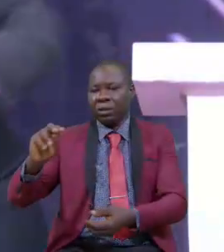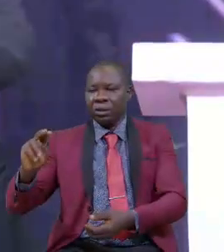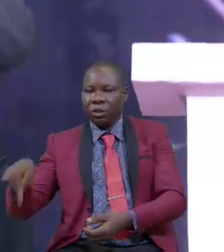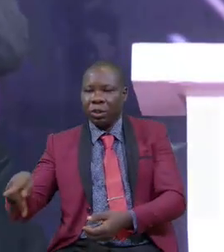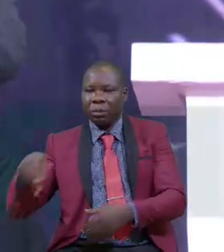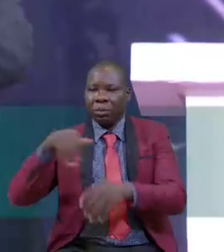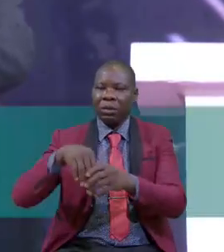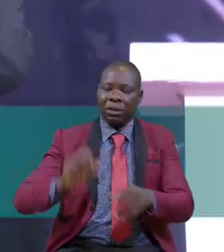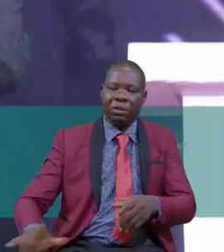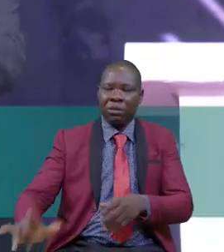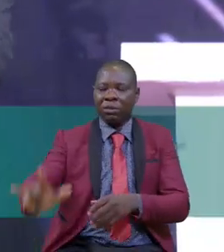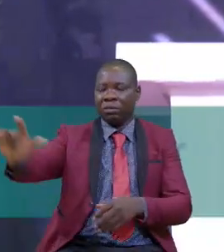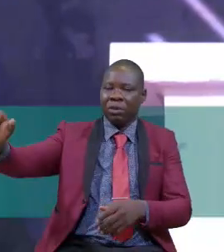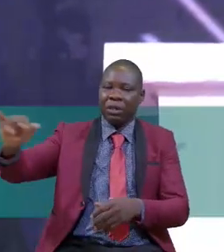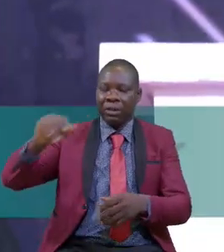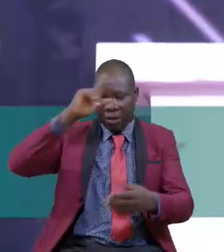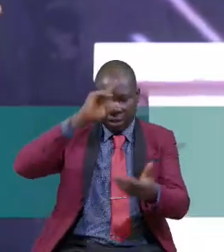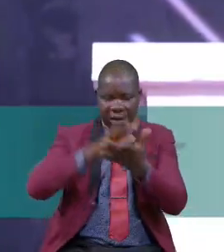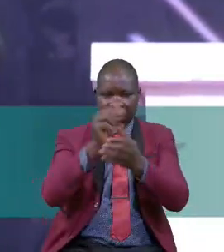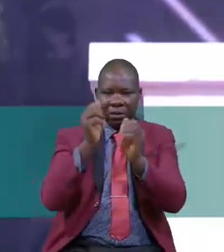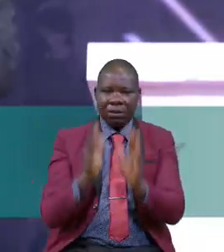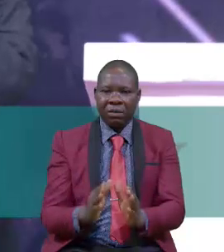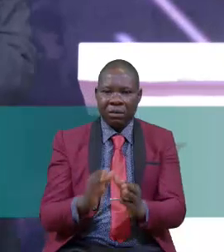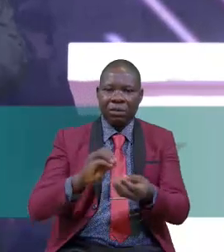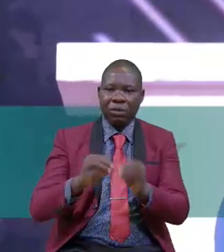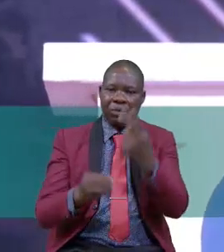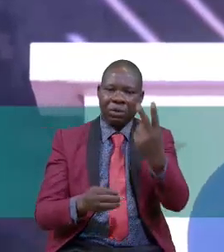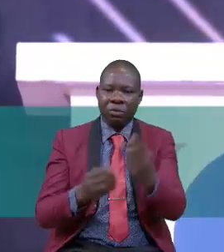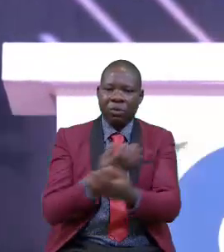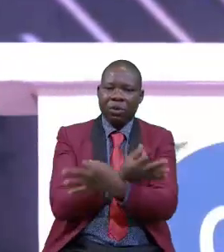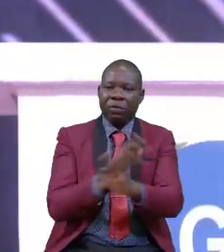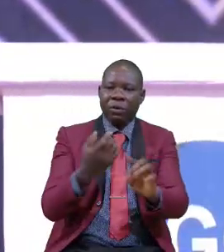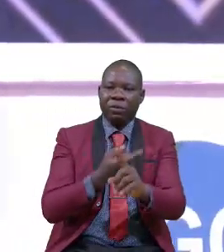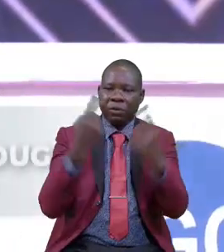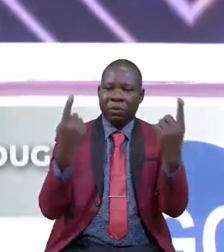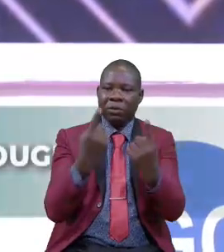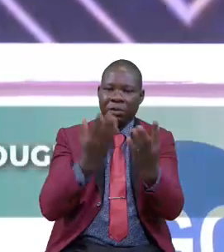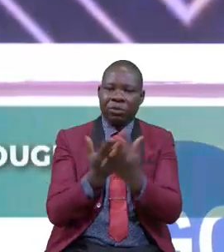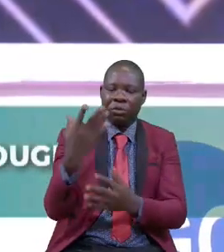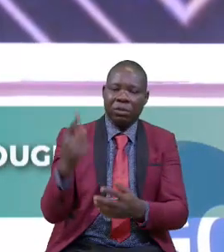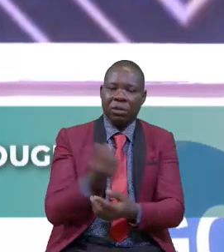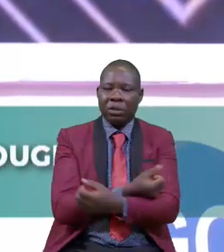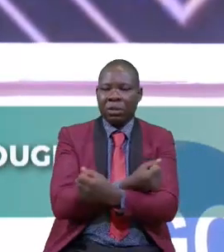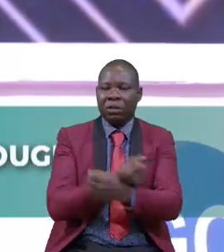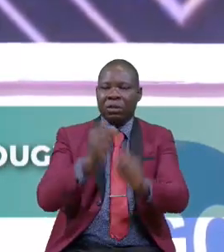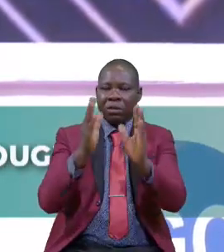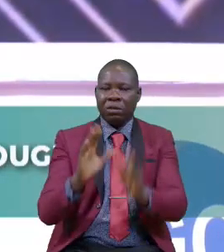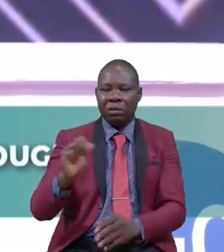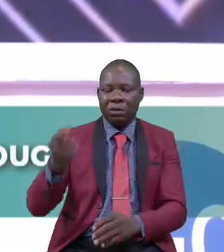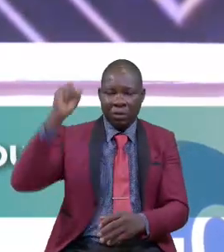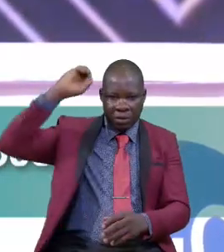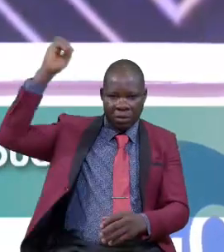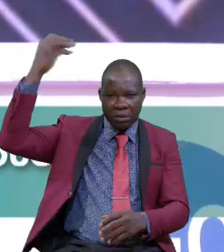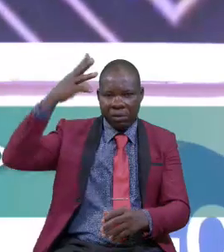sin through the Savior's grace. Number three, fortitude, strength, power, courage,